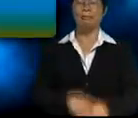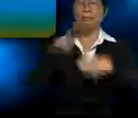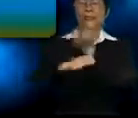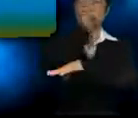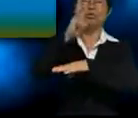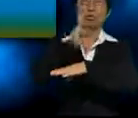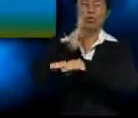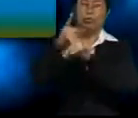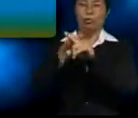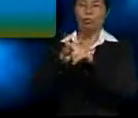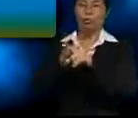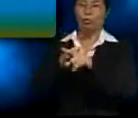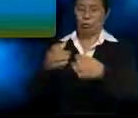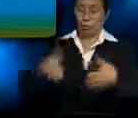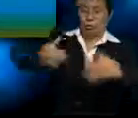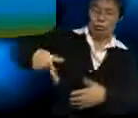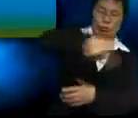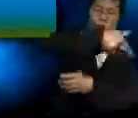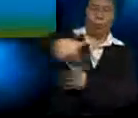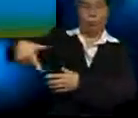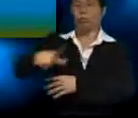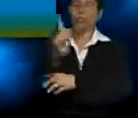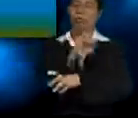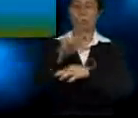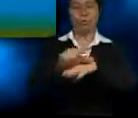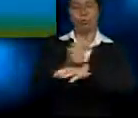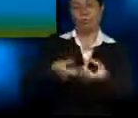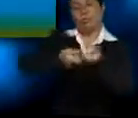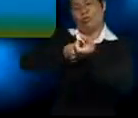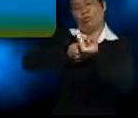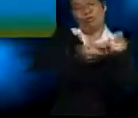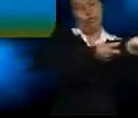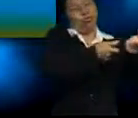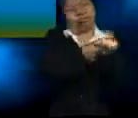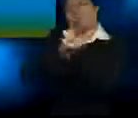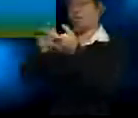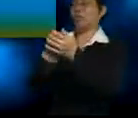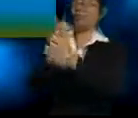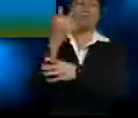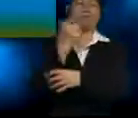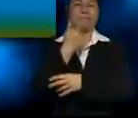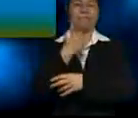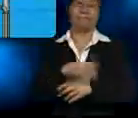Use a water container to water your plants. Do not use a hose.